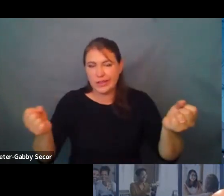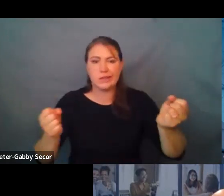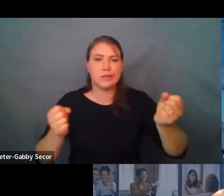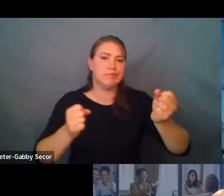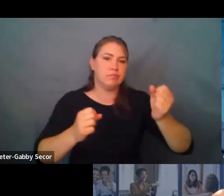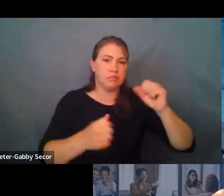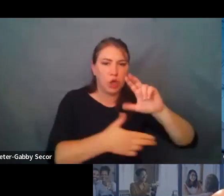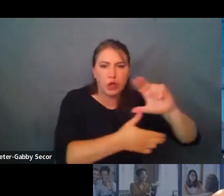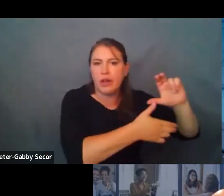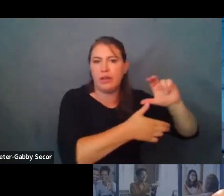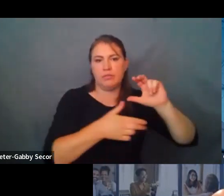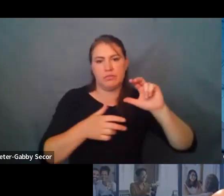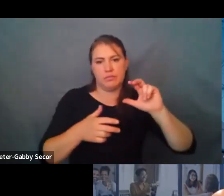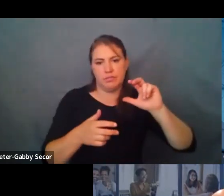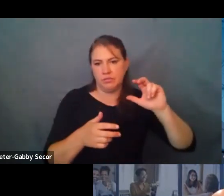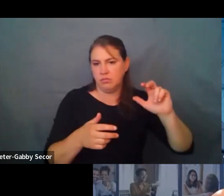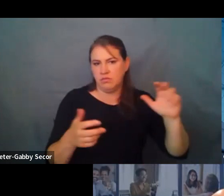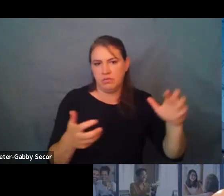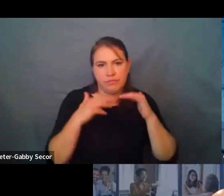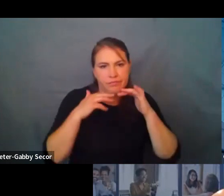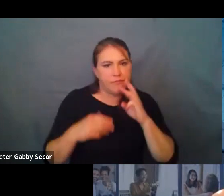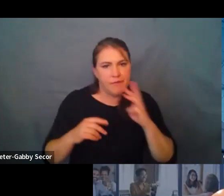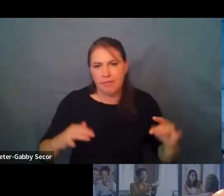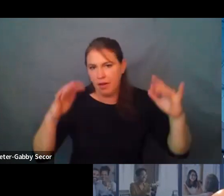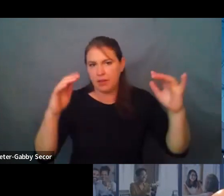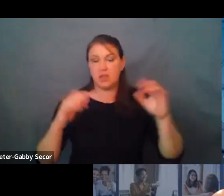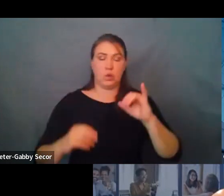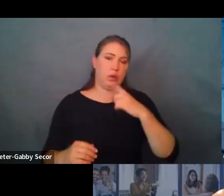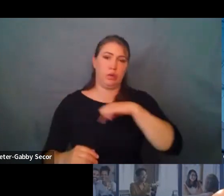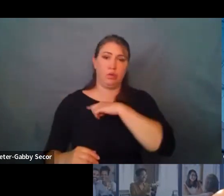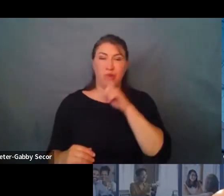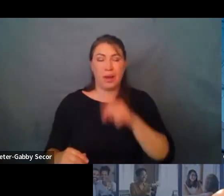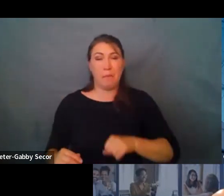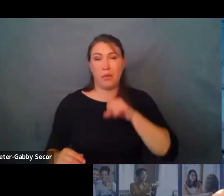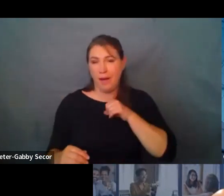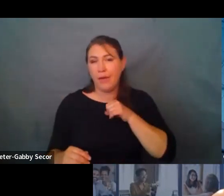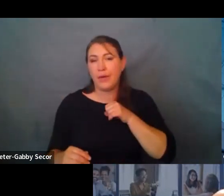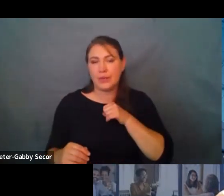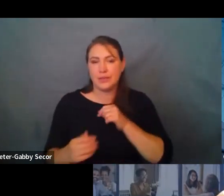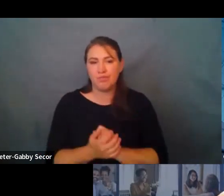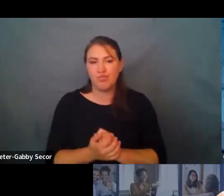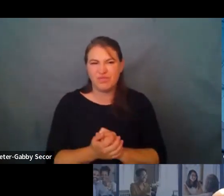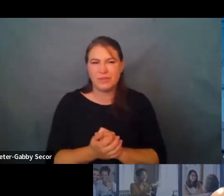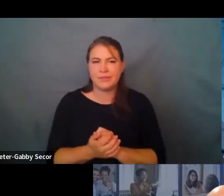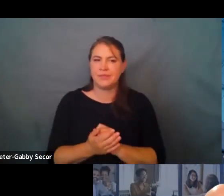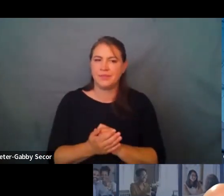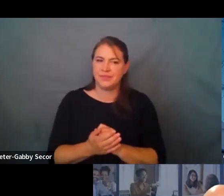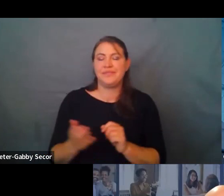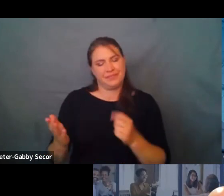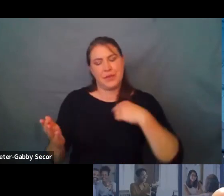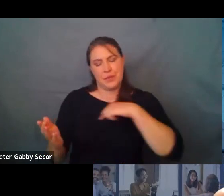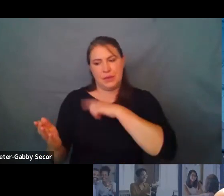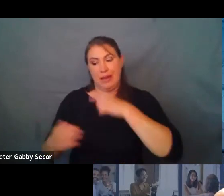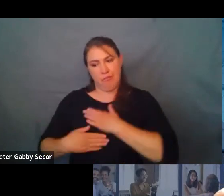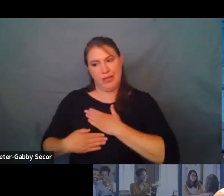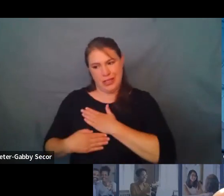also something that's very commendable and we're proud of for the work for our members as well. Yeah, and we're very appreciative at the Office of Housing